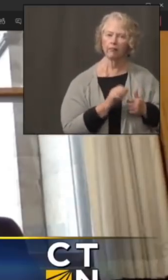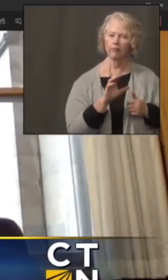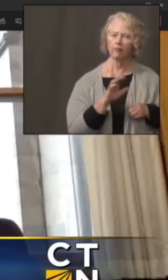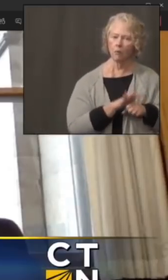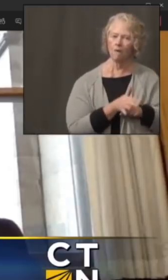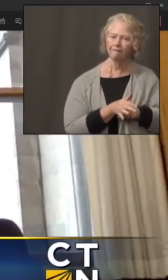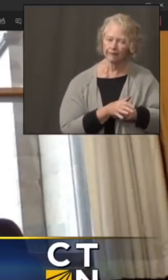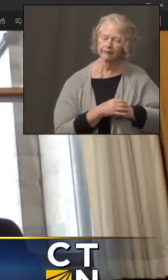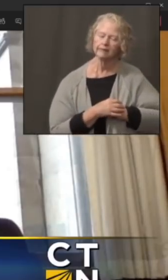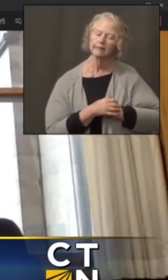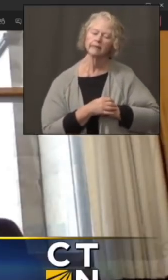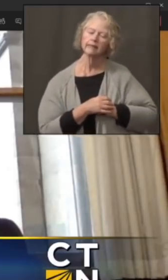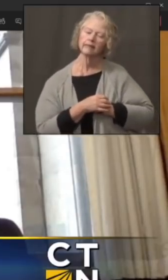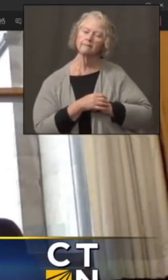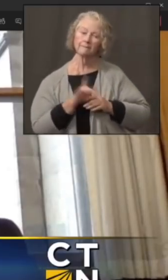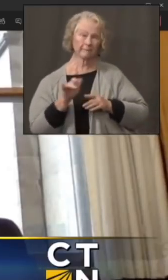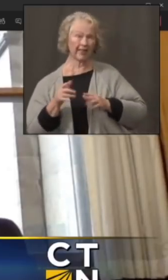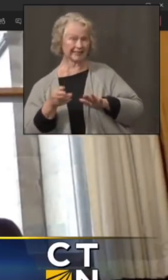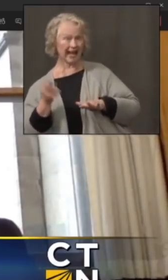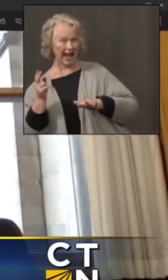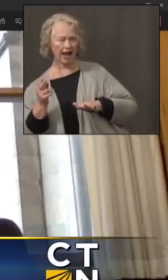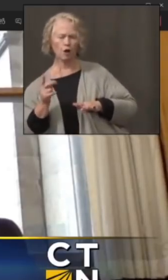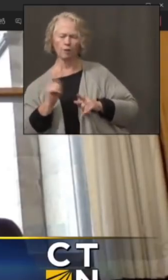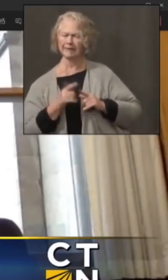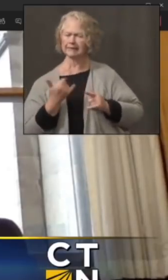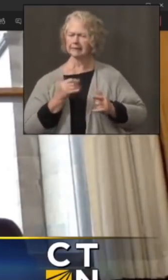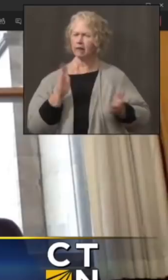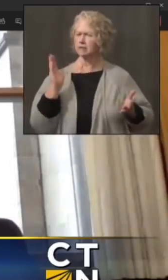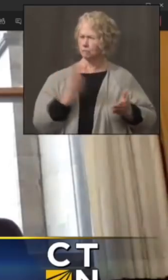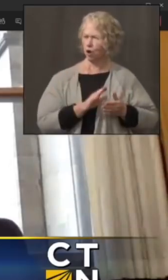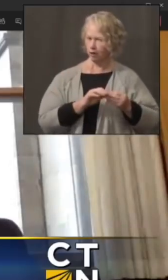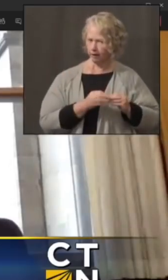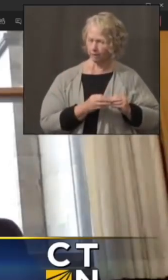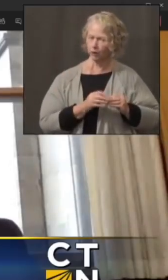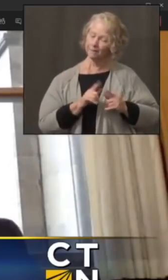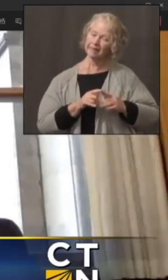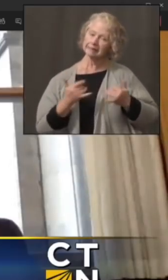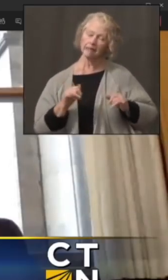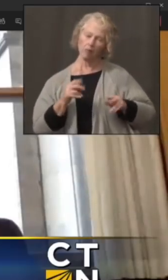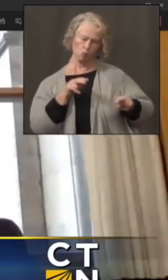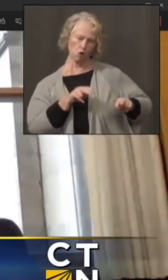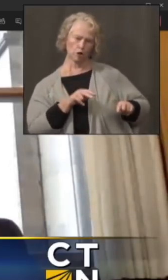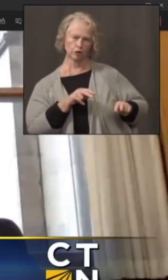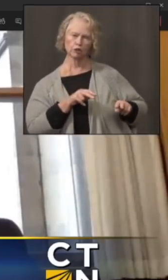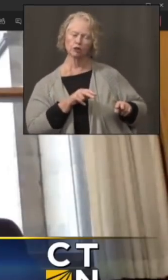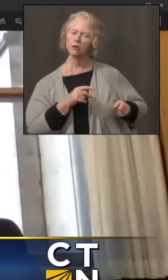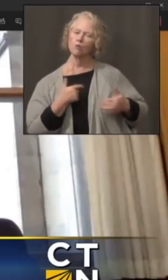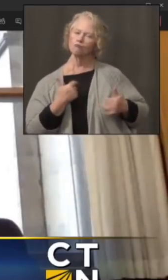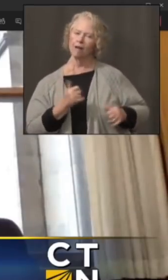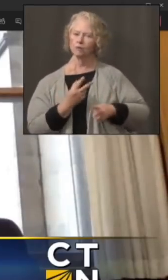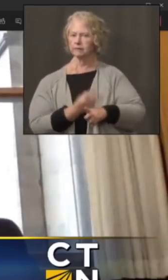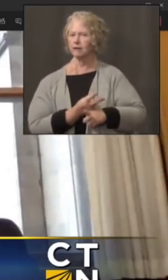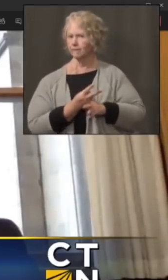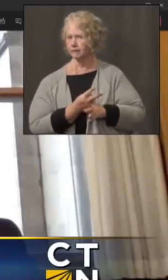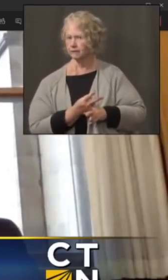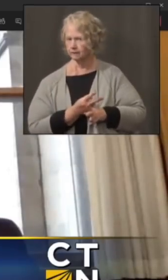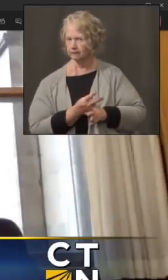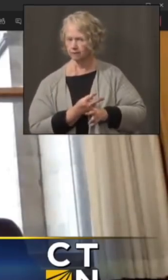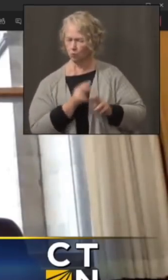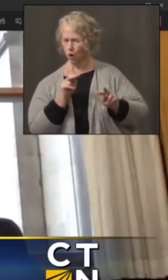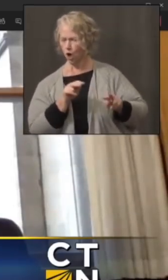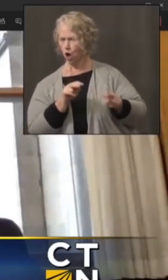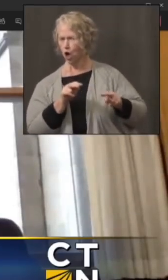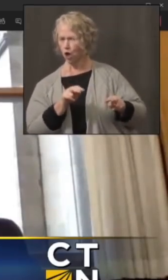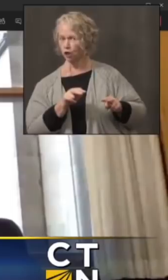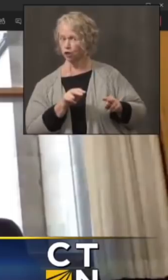mentioned, still a relatively small percentage of the total. But as the governor mentioned earlier, being proactive and knowing